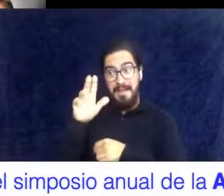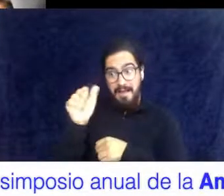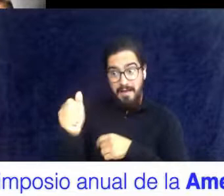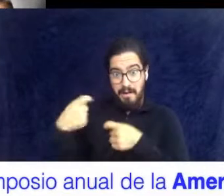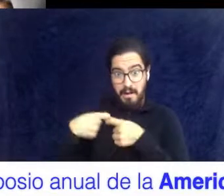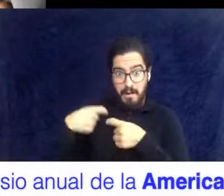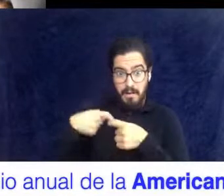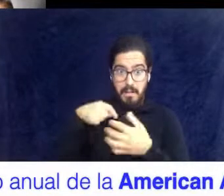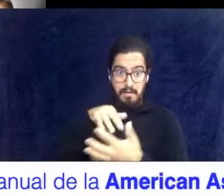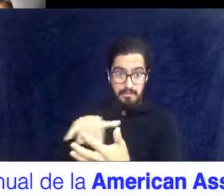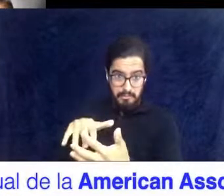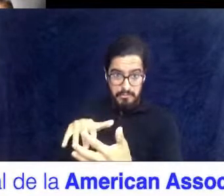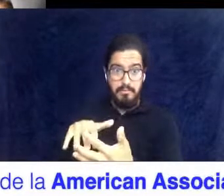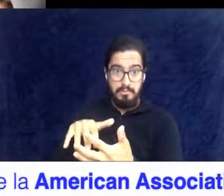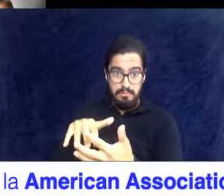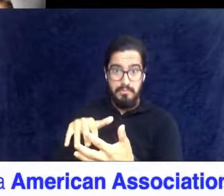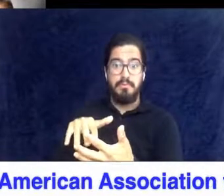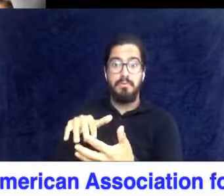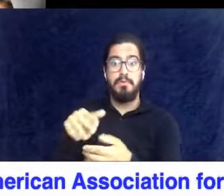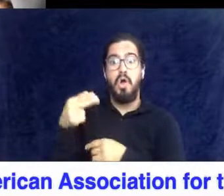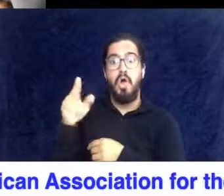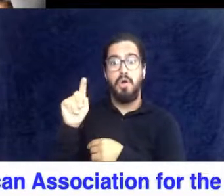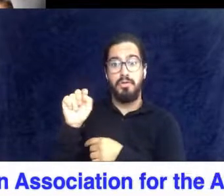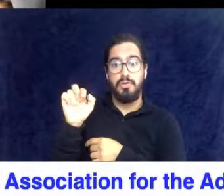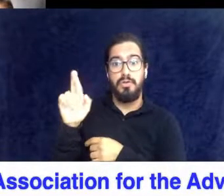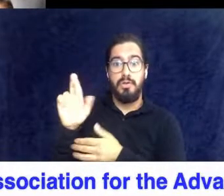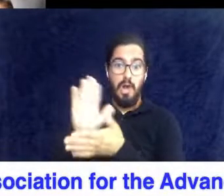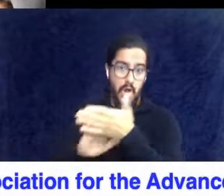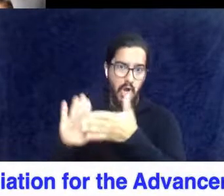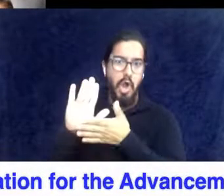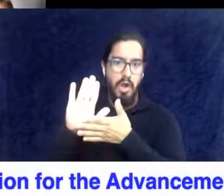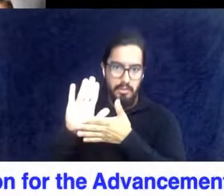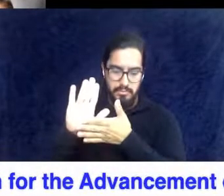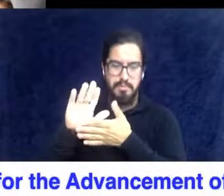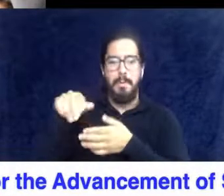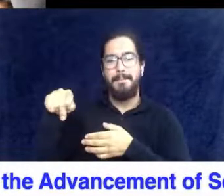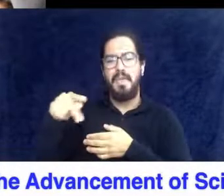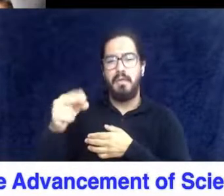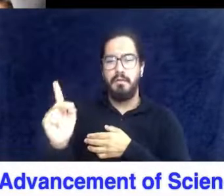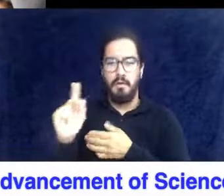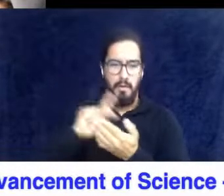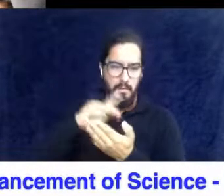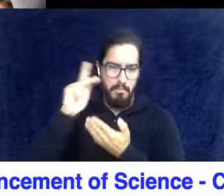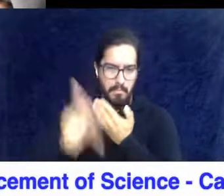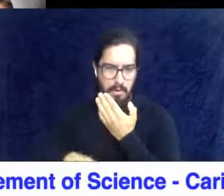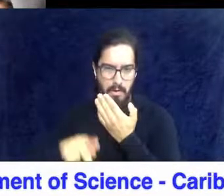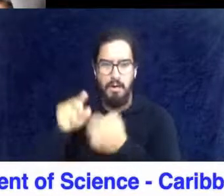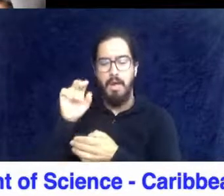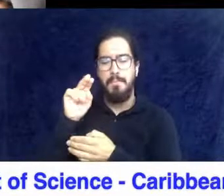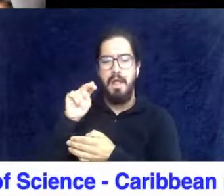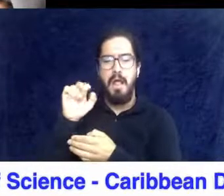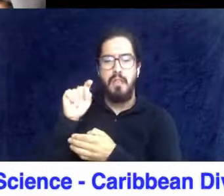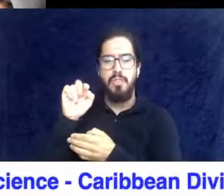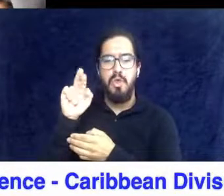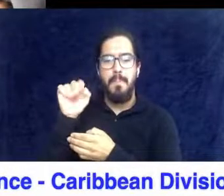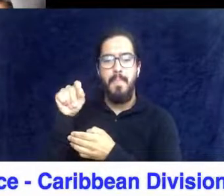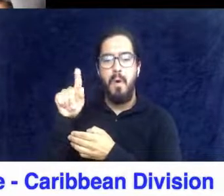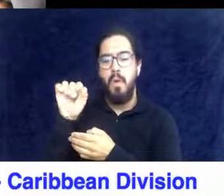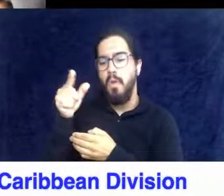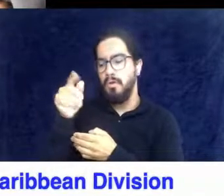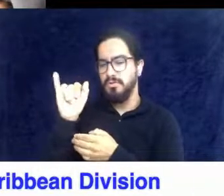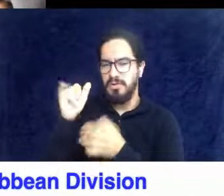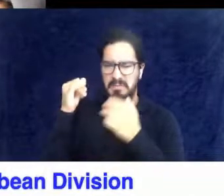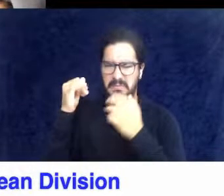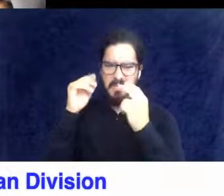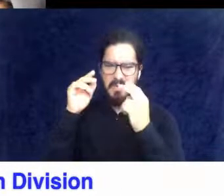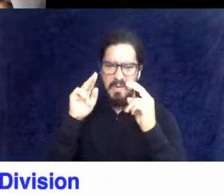College, and in the PhD program in anthropology at the Graduate Center of the City University of